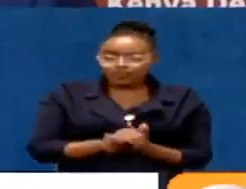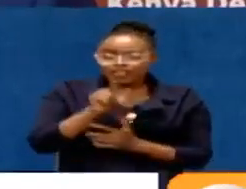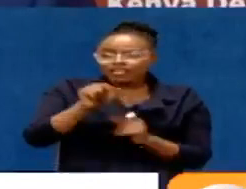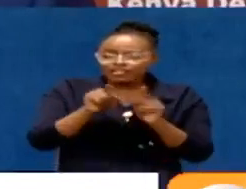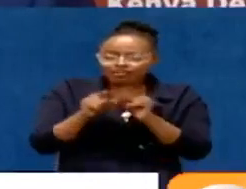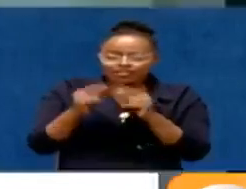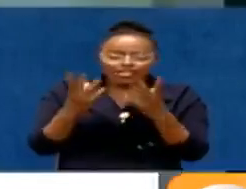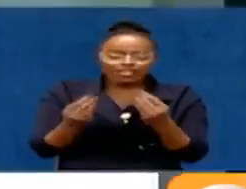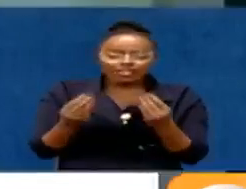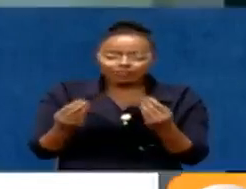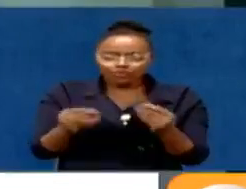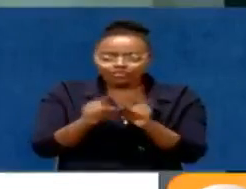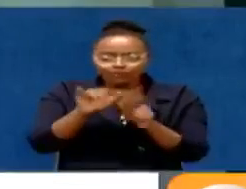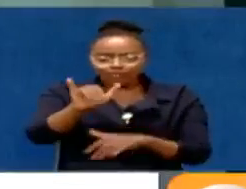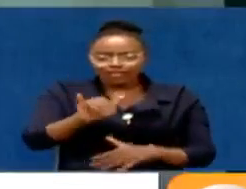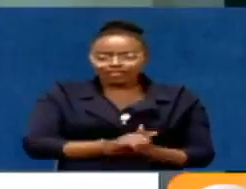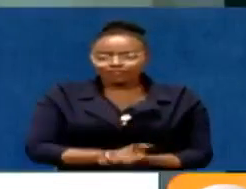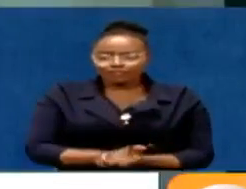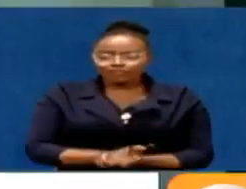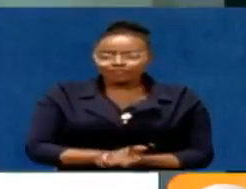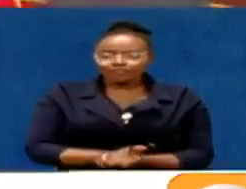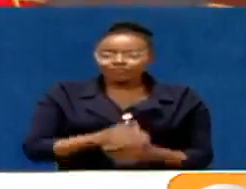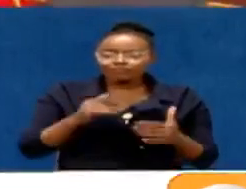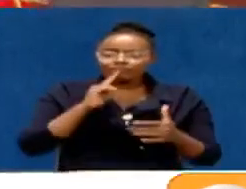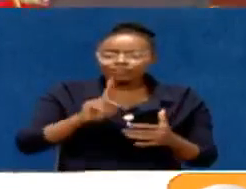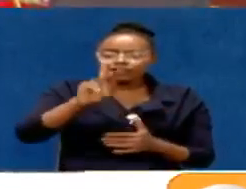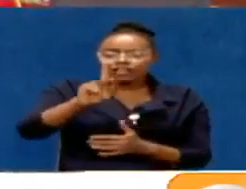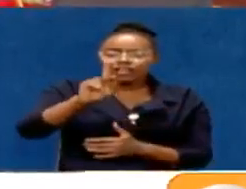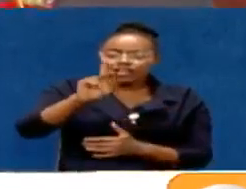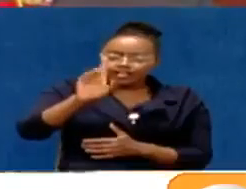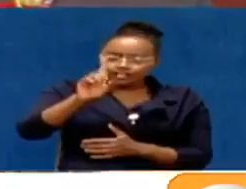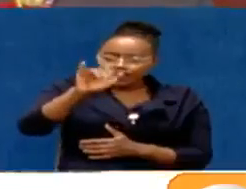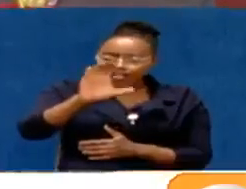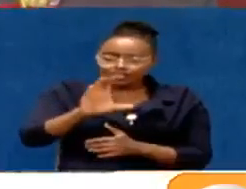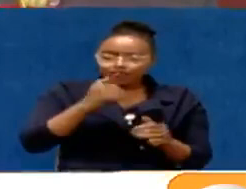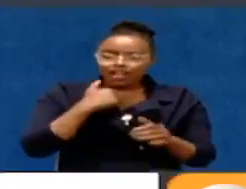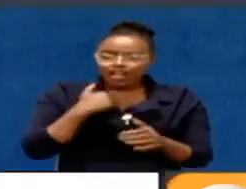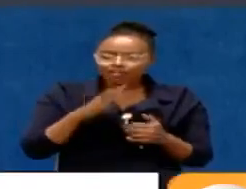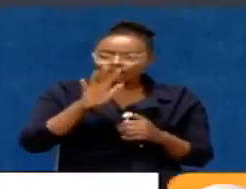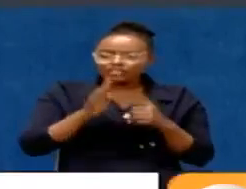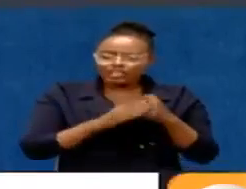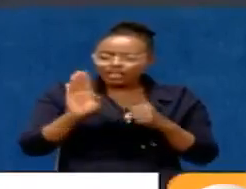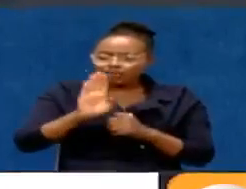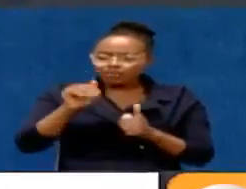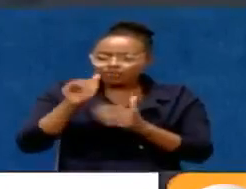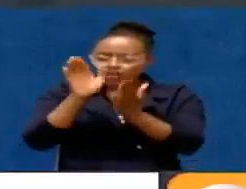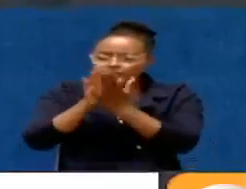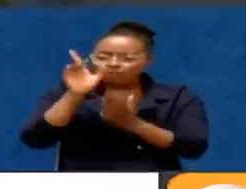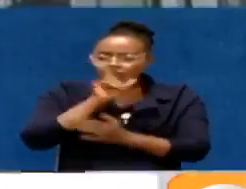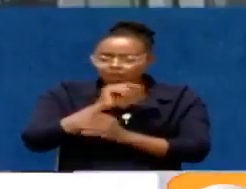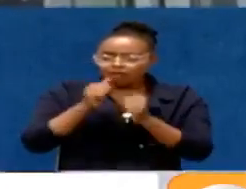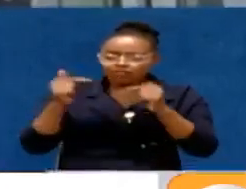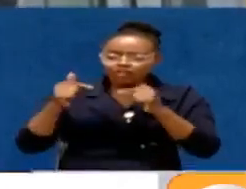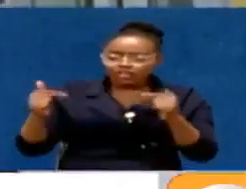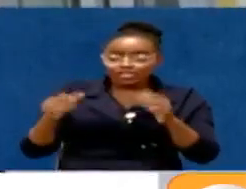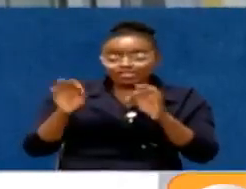It's actually as simple as that. Mohamud said that KDIC has 139 billion shillings in its deposit security fund